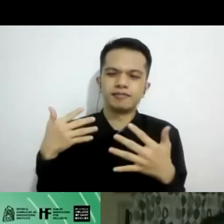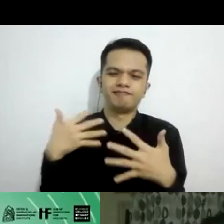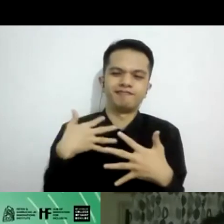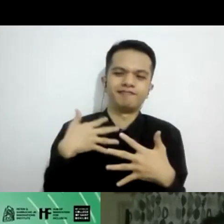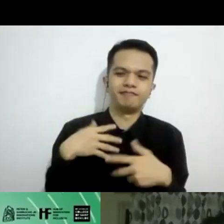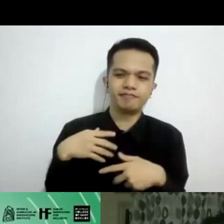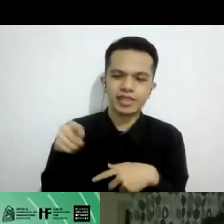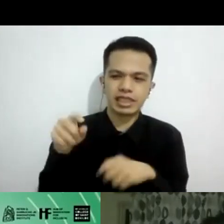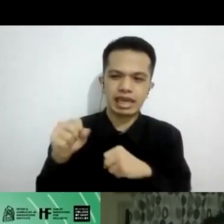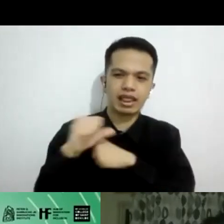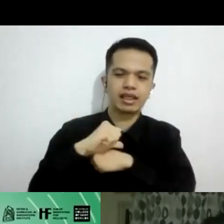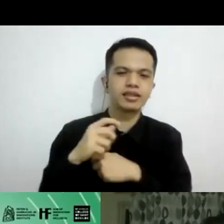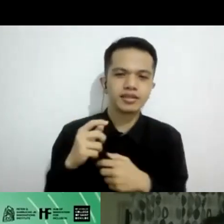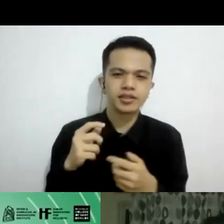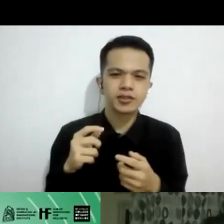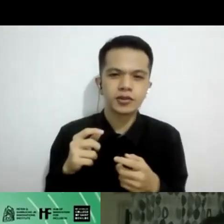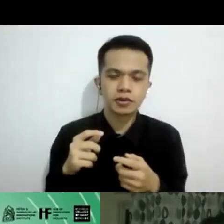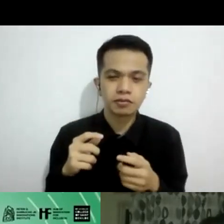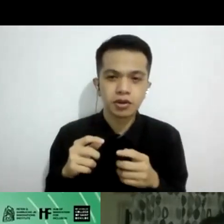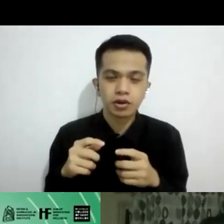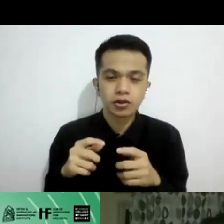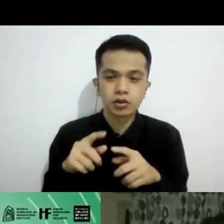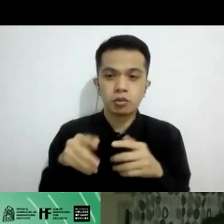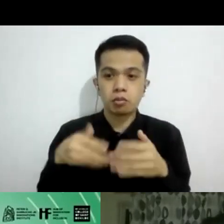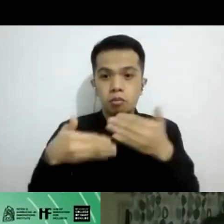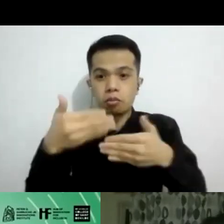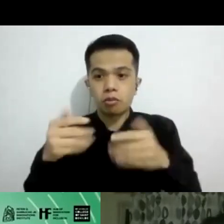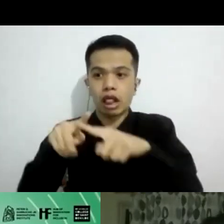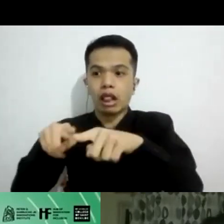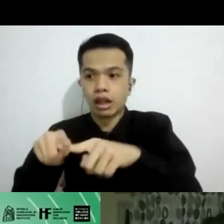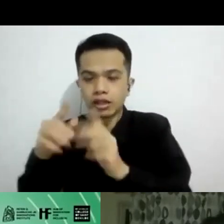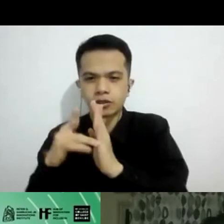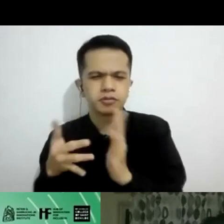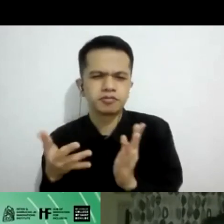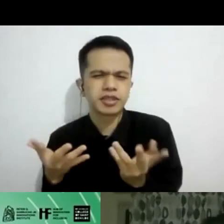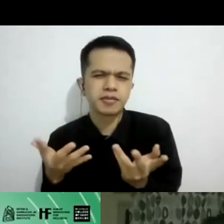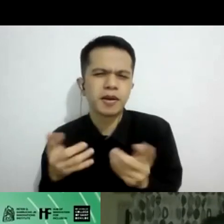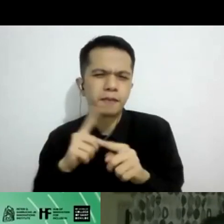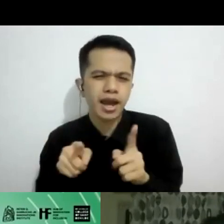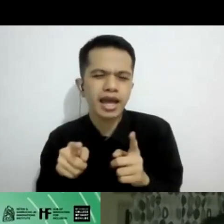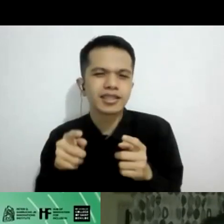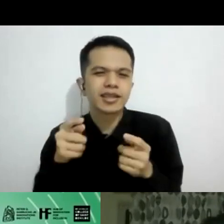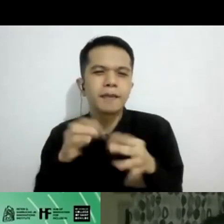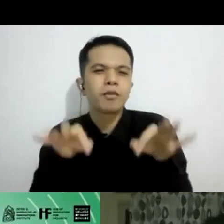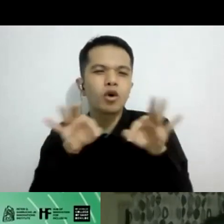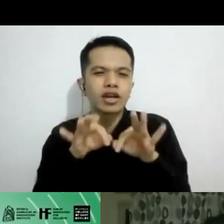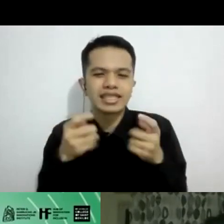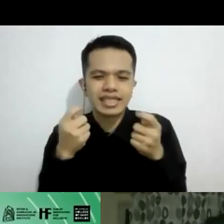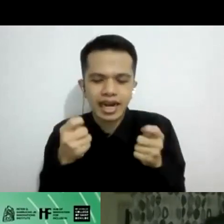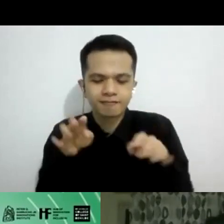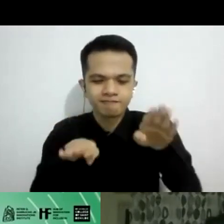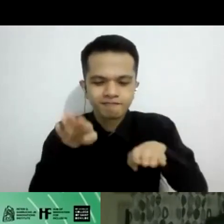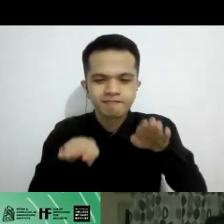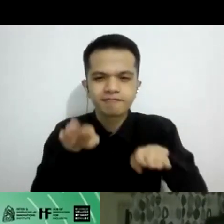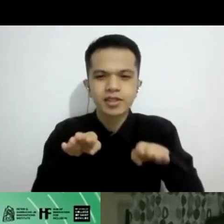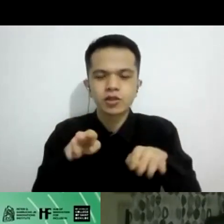to go to the extreme of saying that we'll rely only on the technology. But it's important to strike a balance and to make use of the